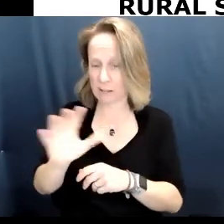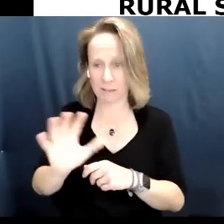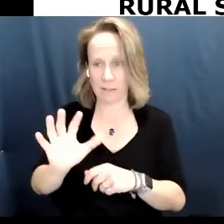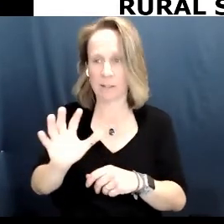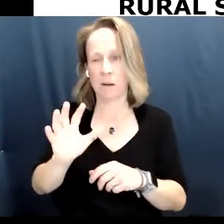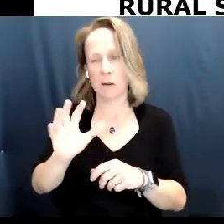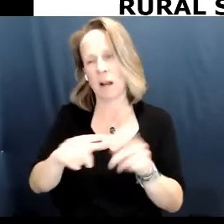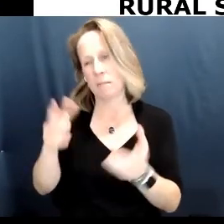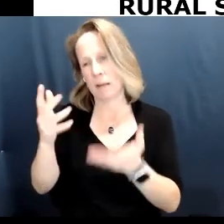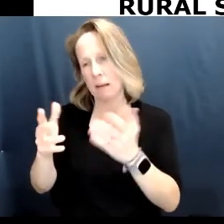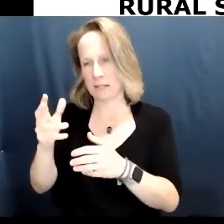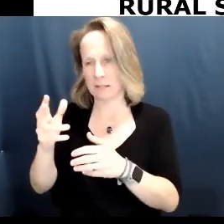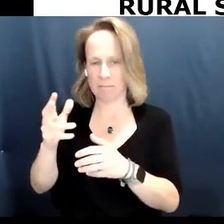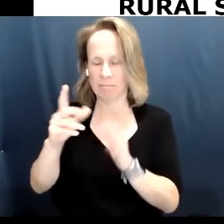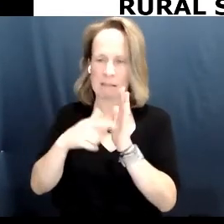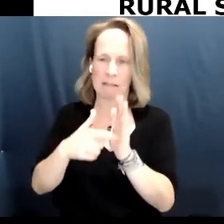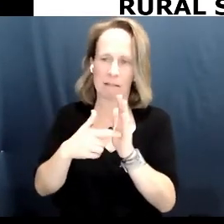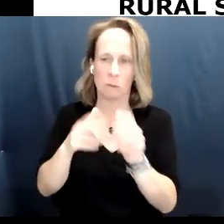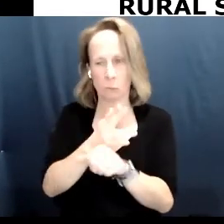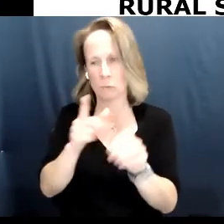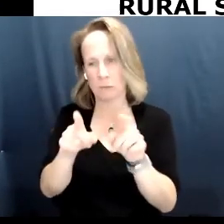them.